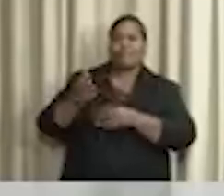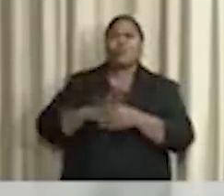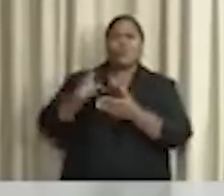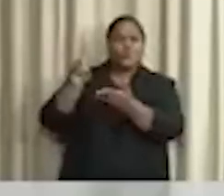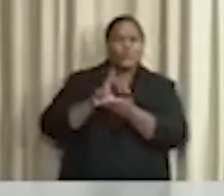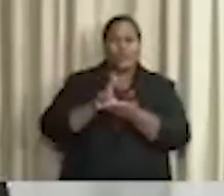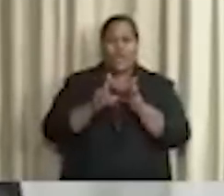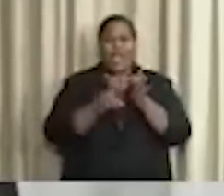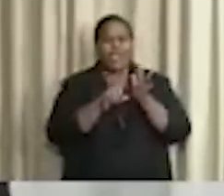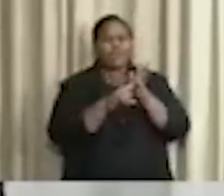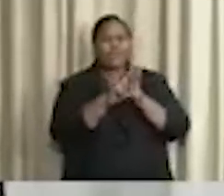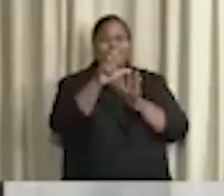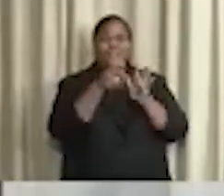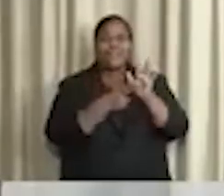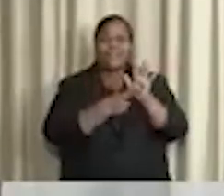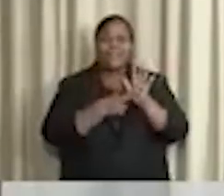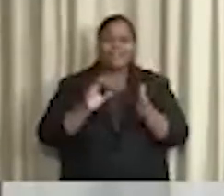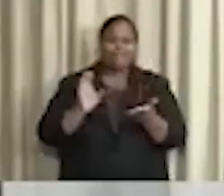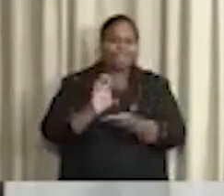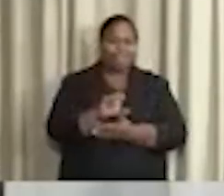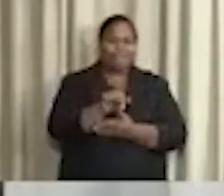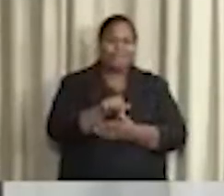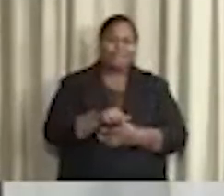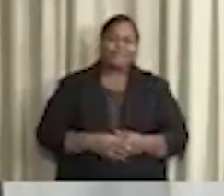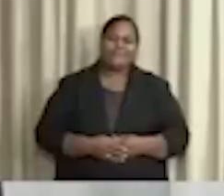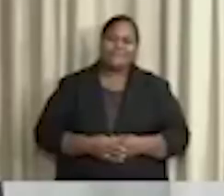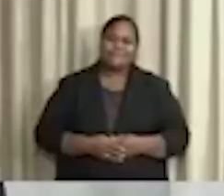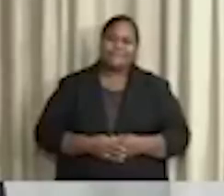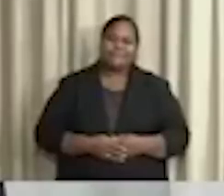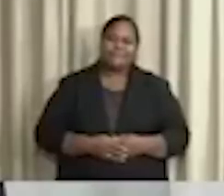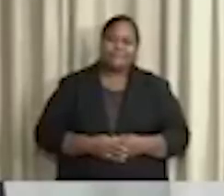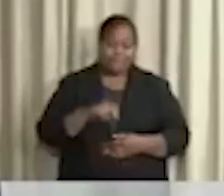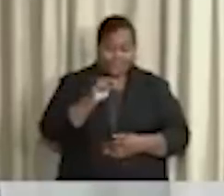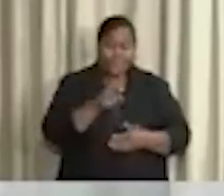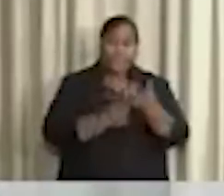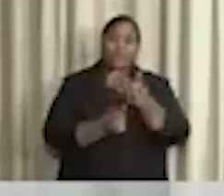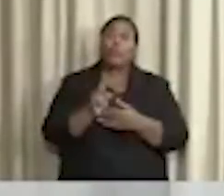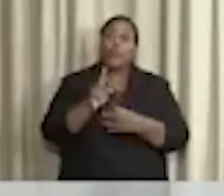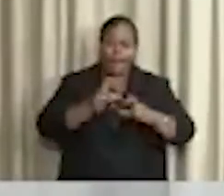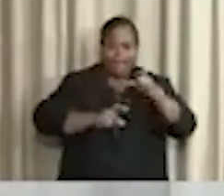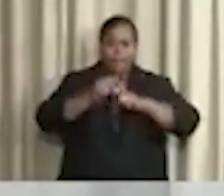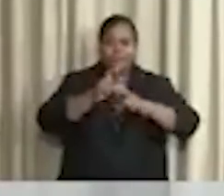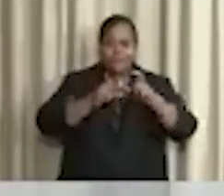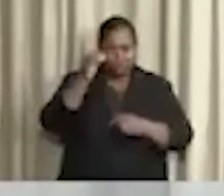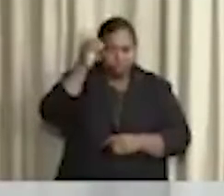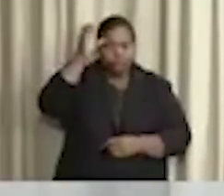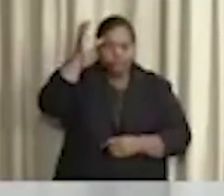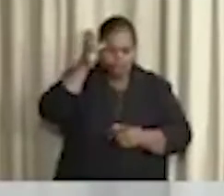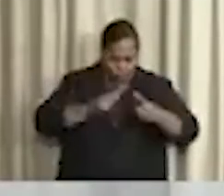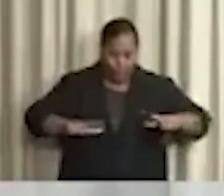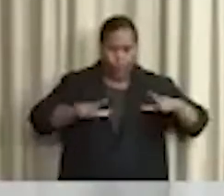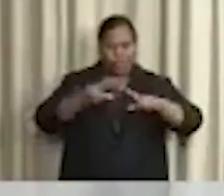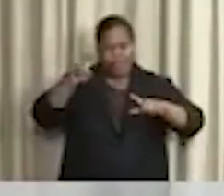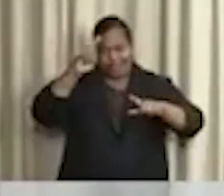IUCN. The program provides for capacity building of local and national